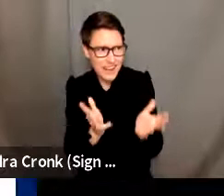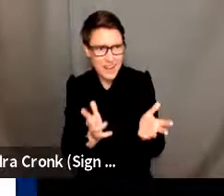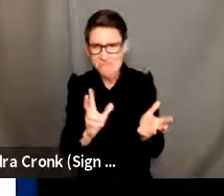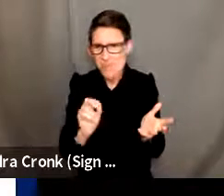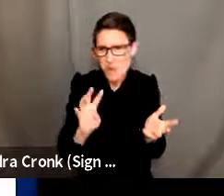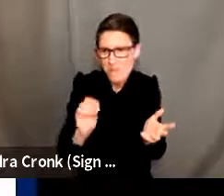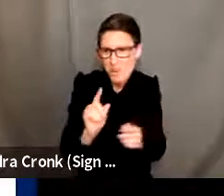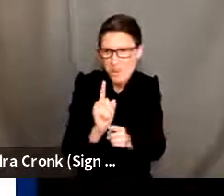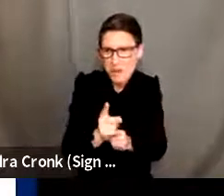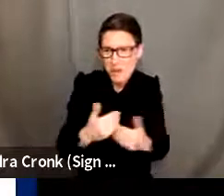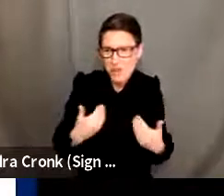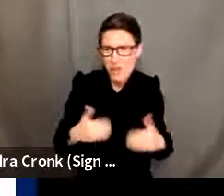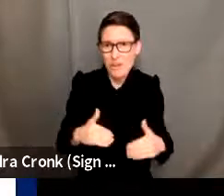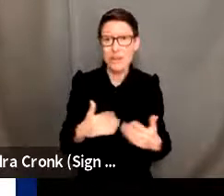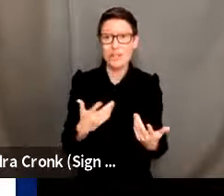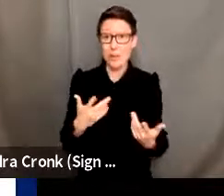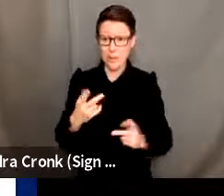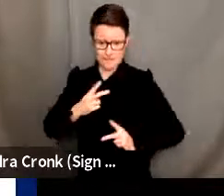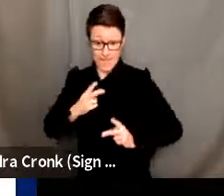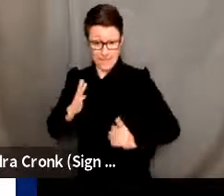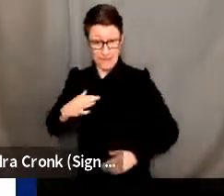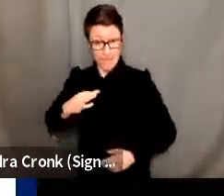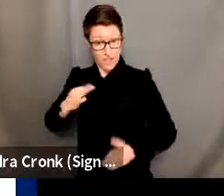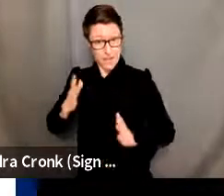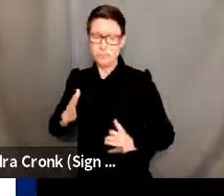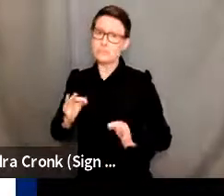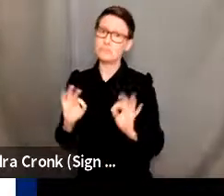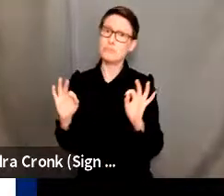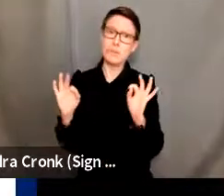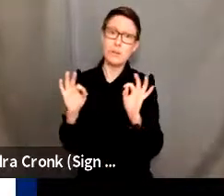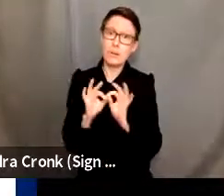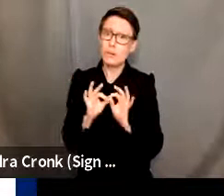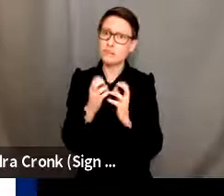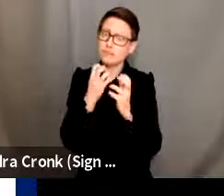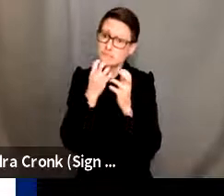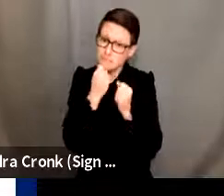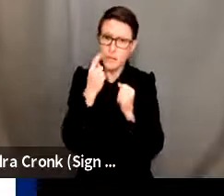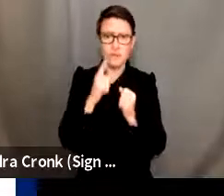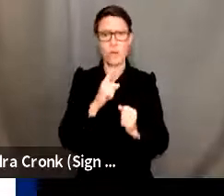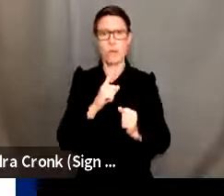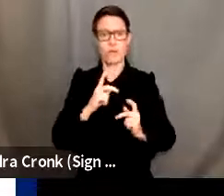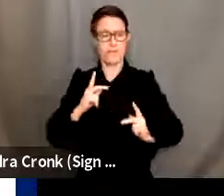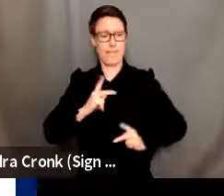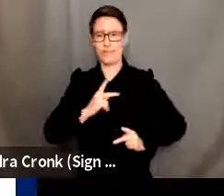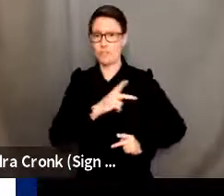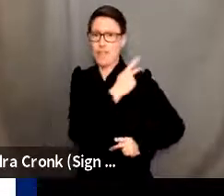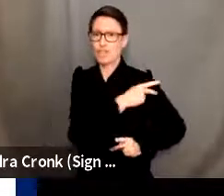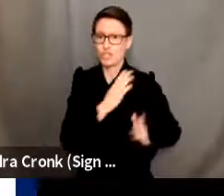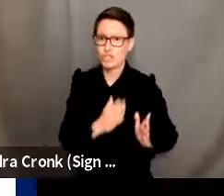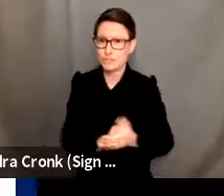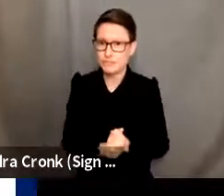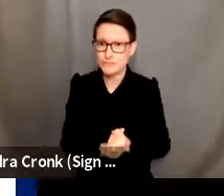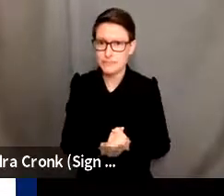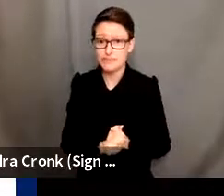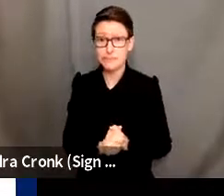very key to the veteran patients that we have. They can also go through and get out some